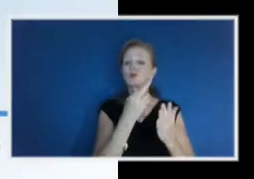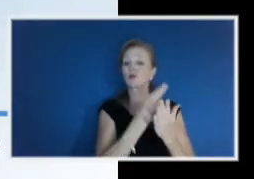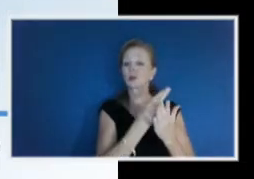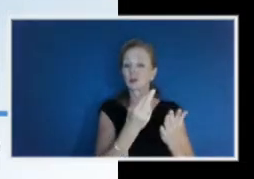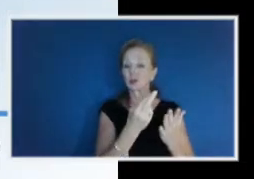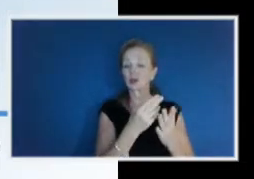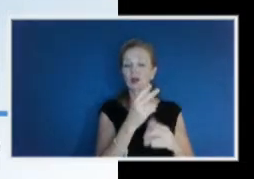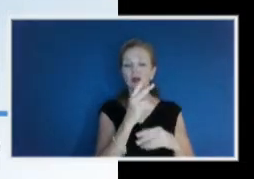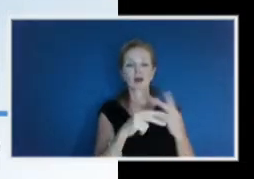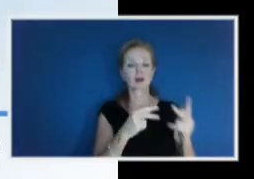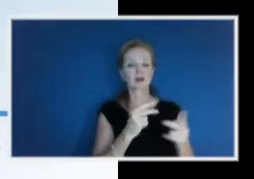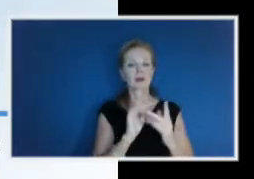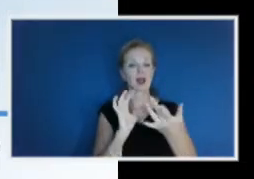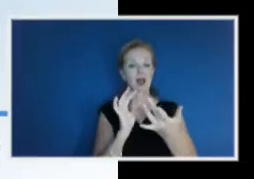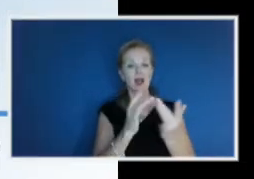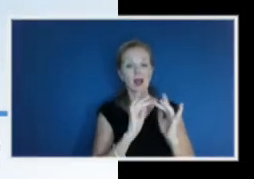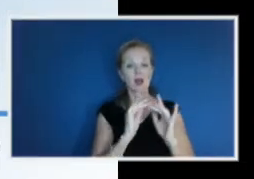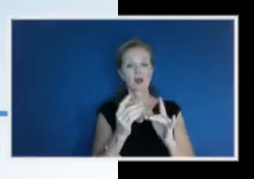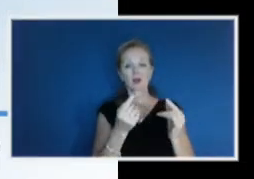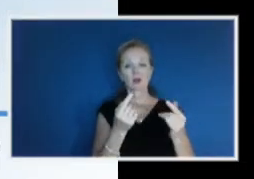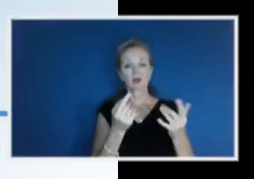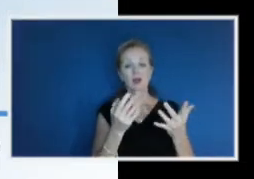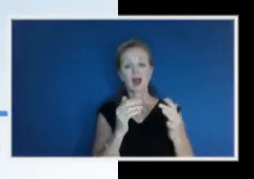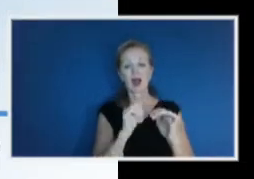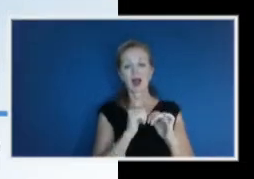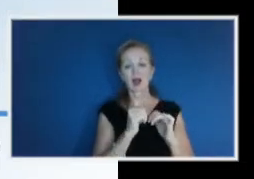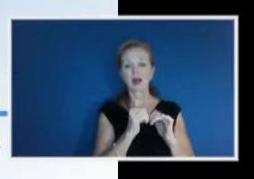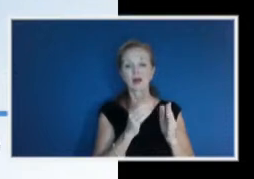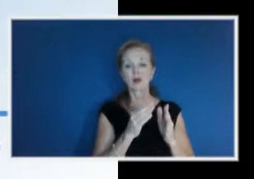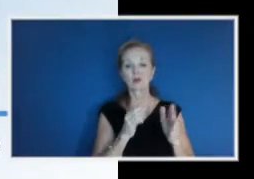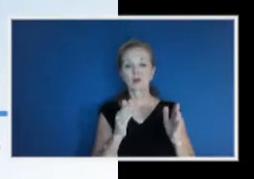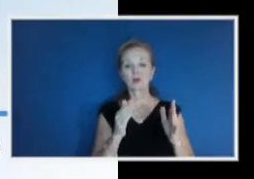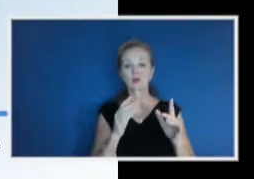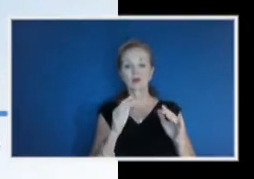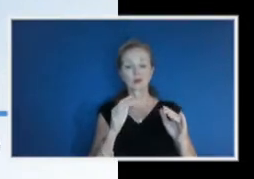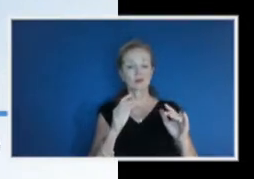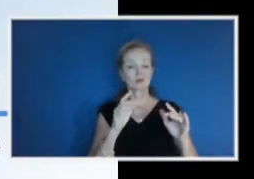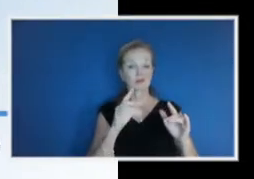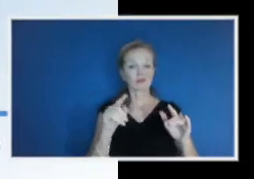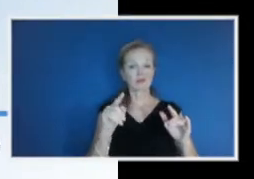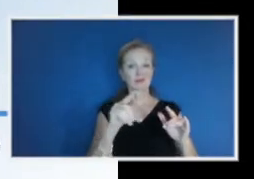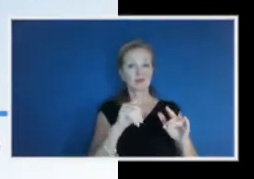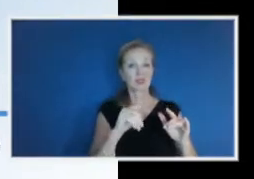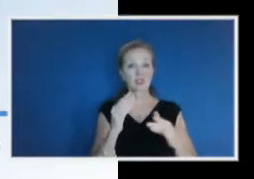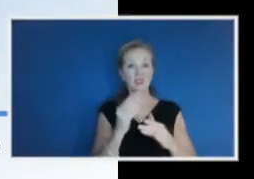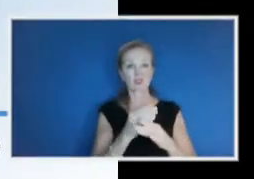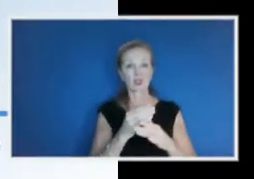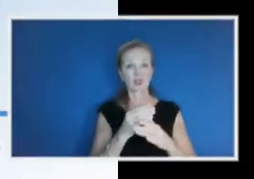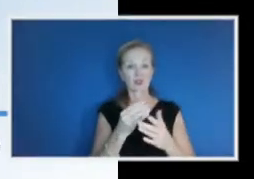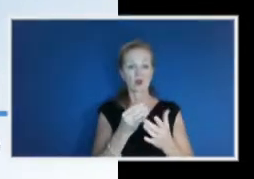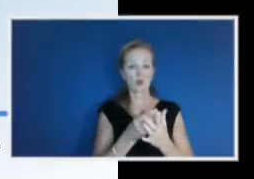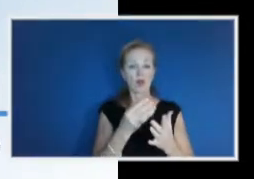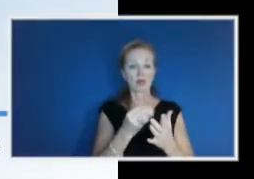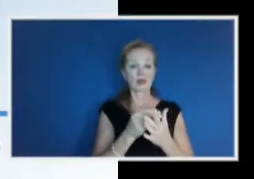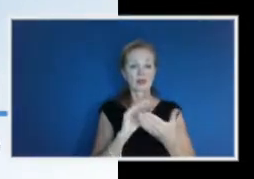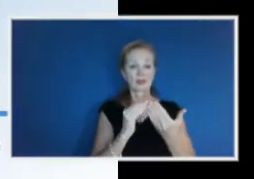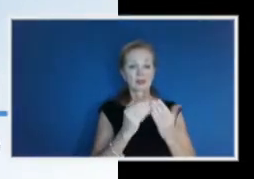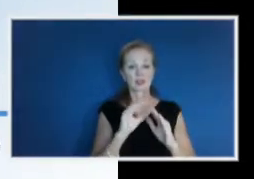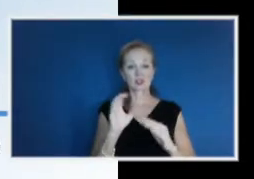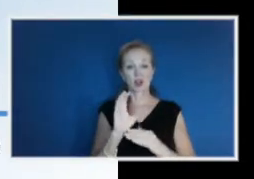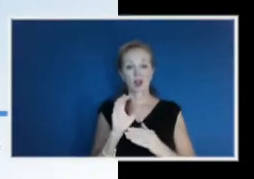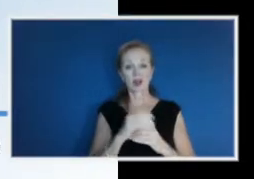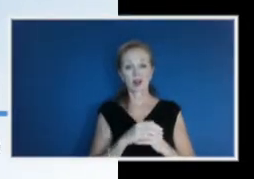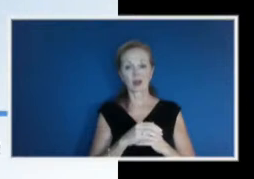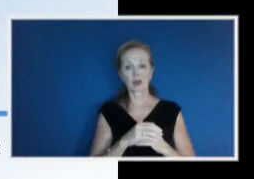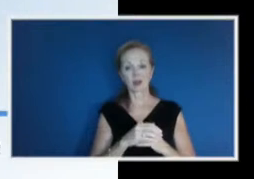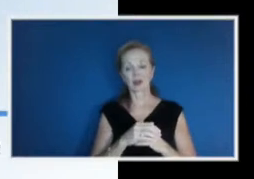kind of outreach do you want to do? How do you get a broader swath of firms to share in the wealth that is the City of Charlotte and get